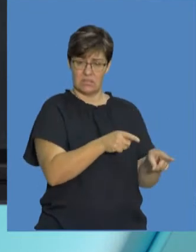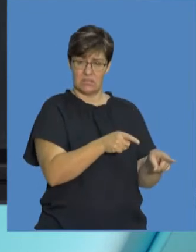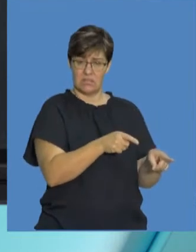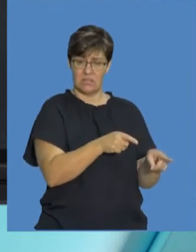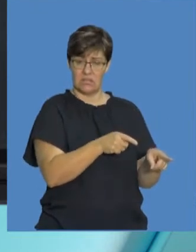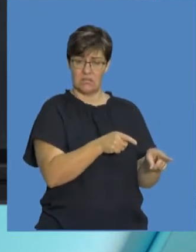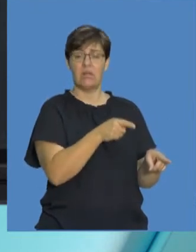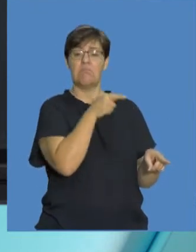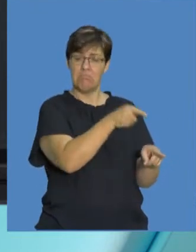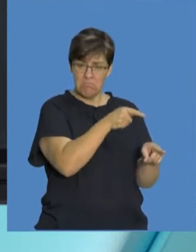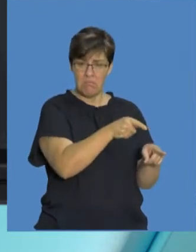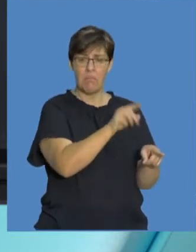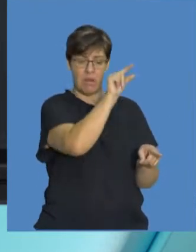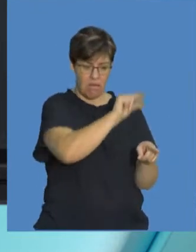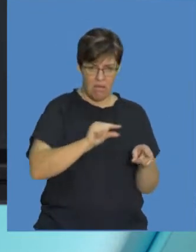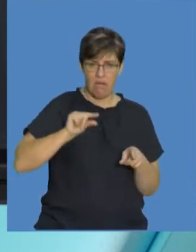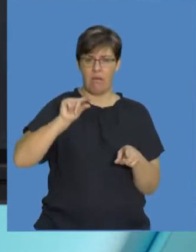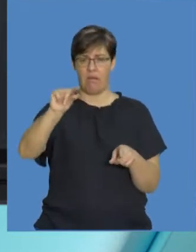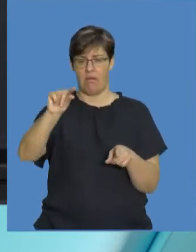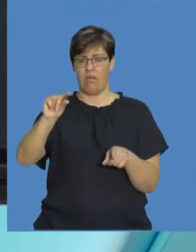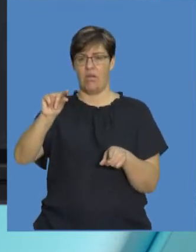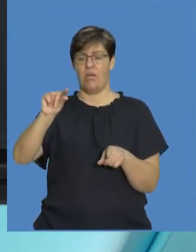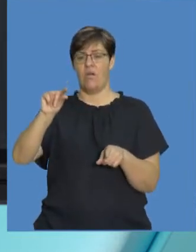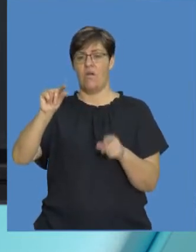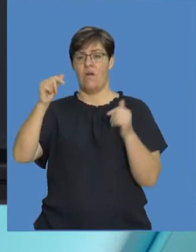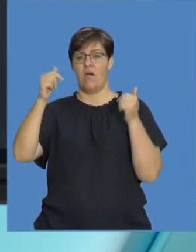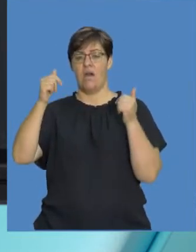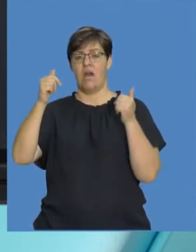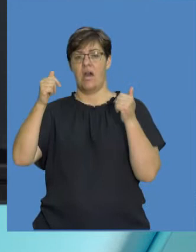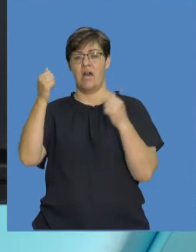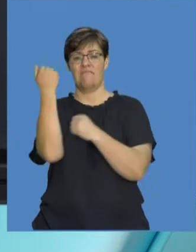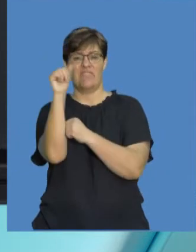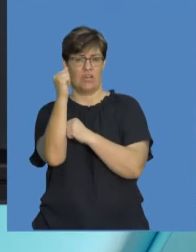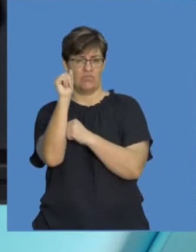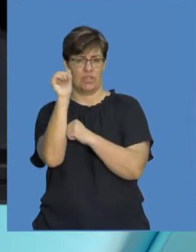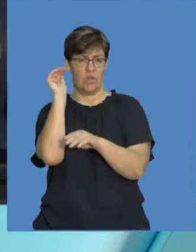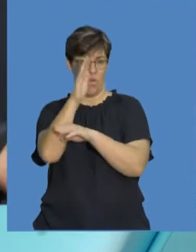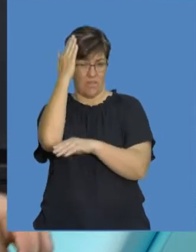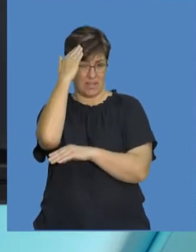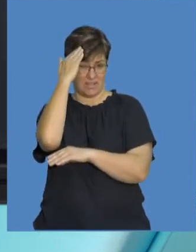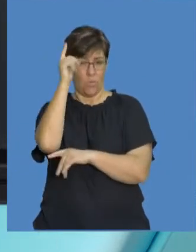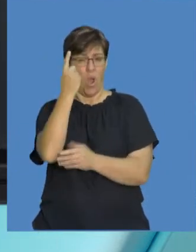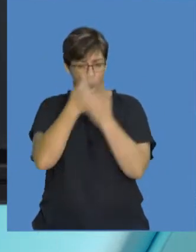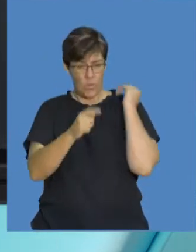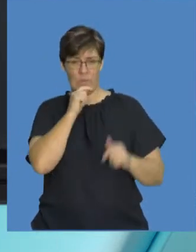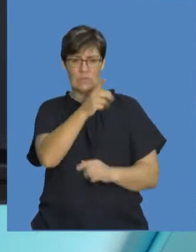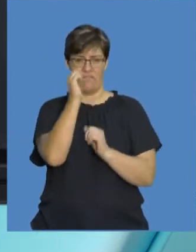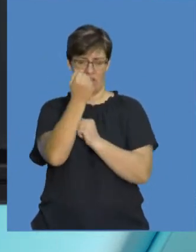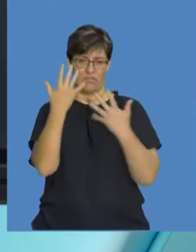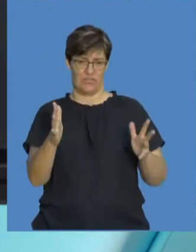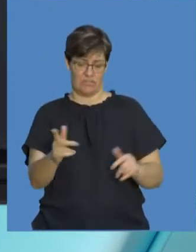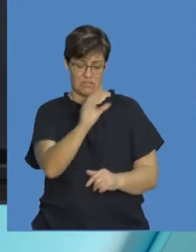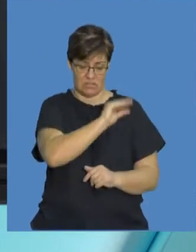calculate in the consumable stores account would be apportioned to your factory overheads.